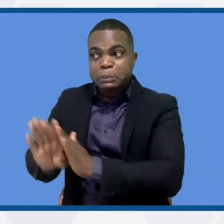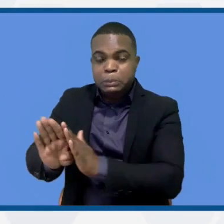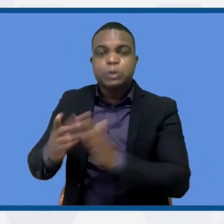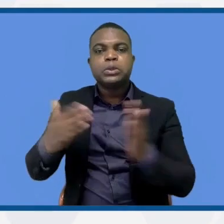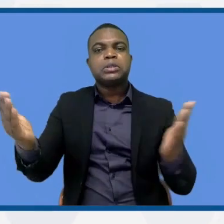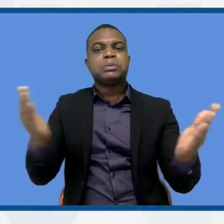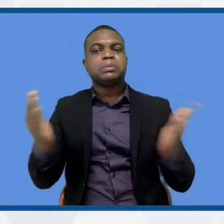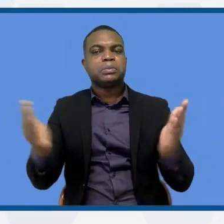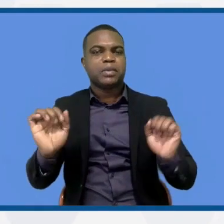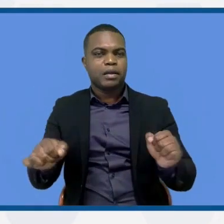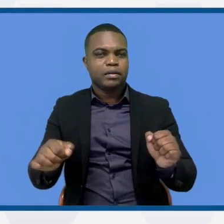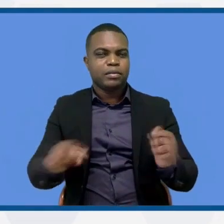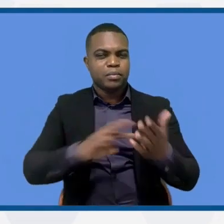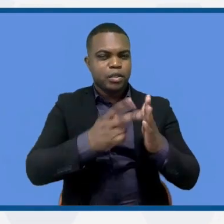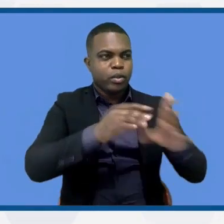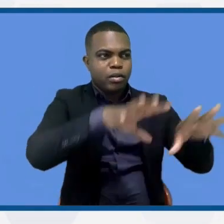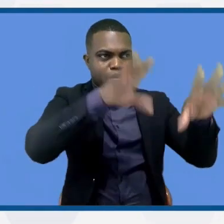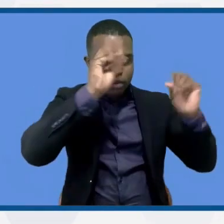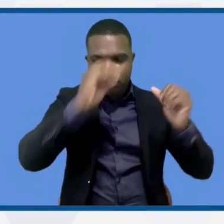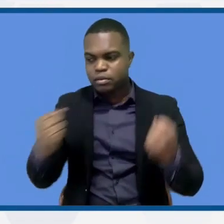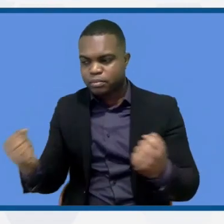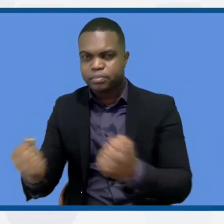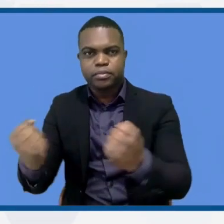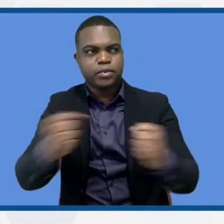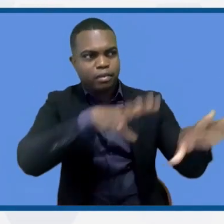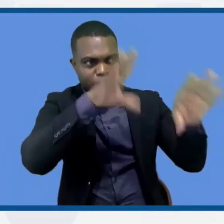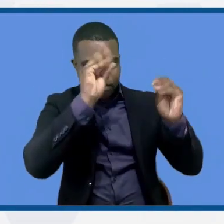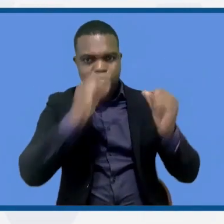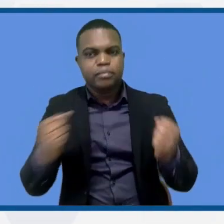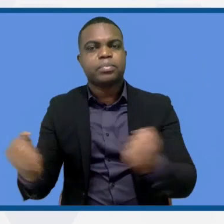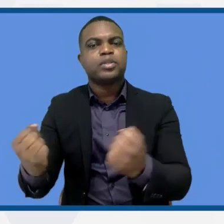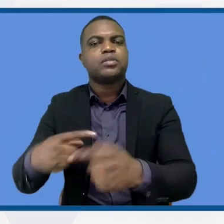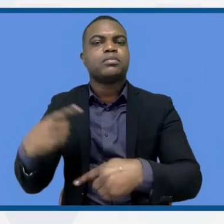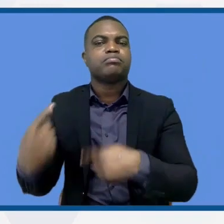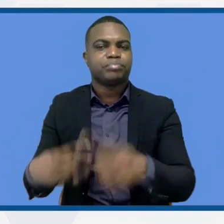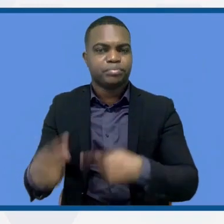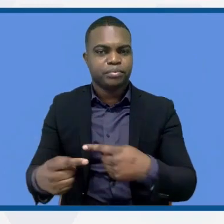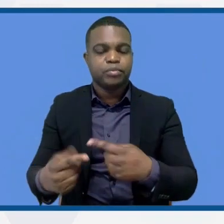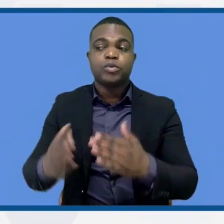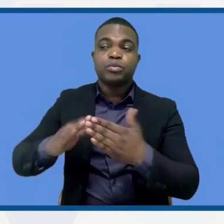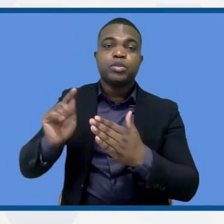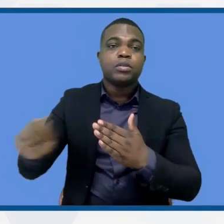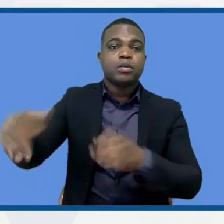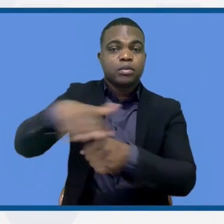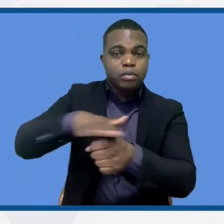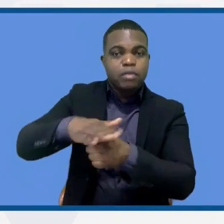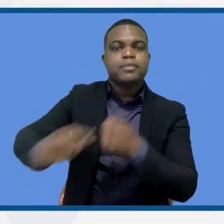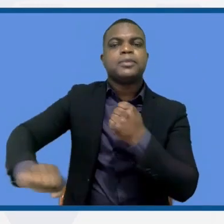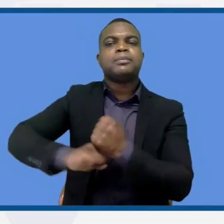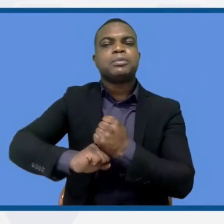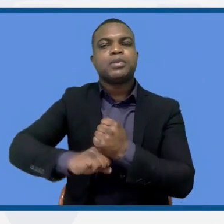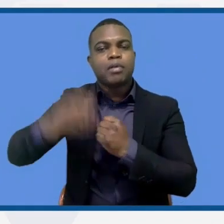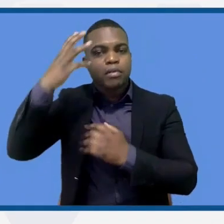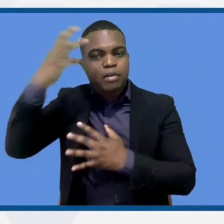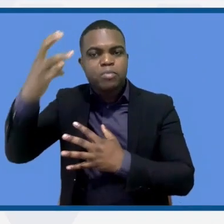the success of this, and we continue to learn and to adjust our approach. Thank you for your time, for